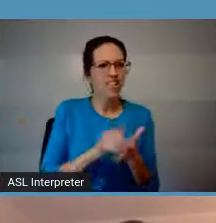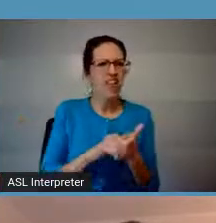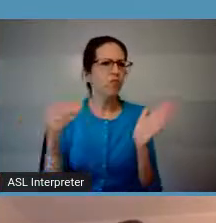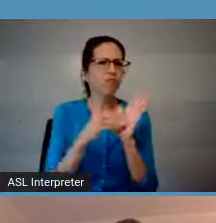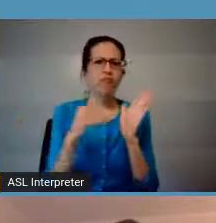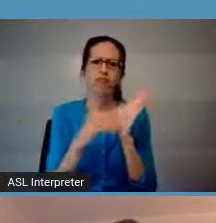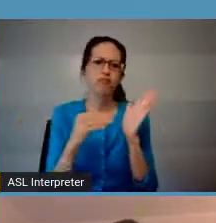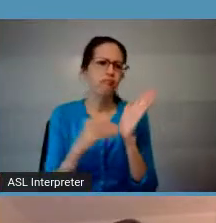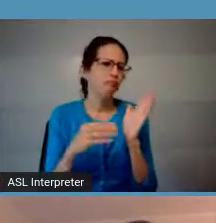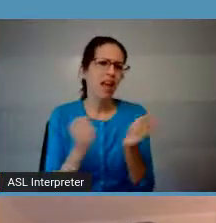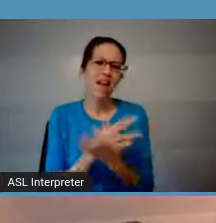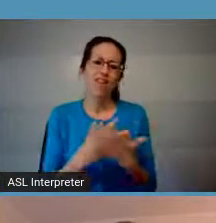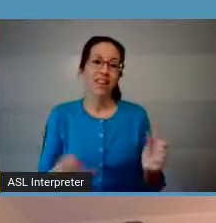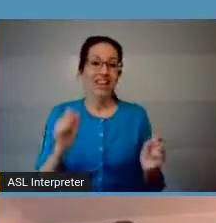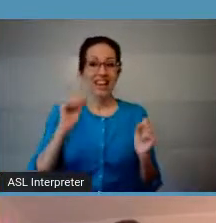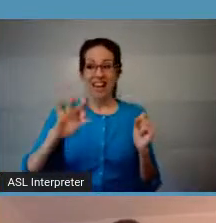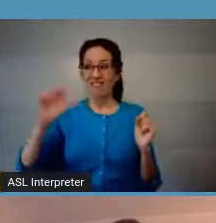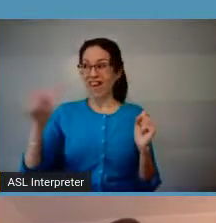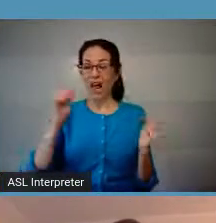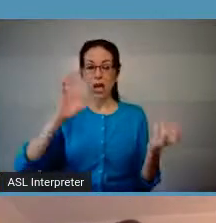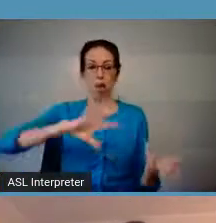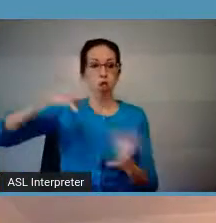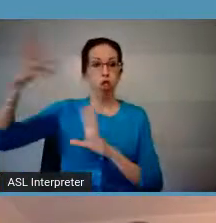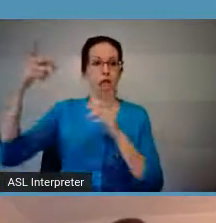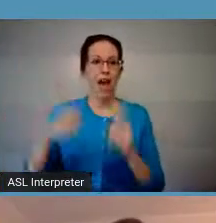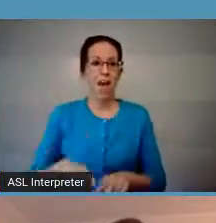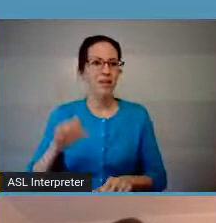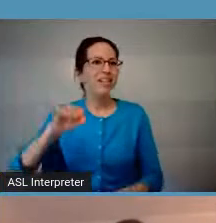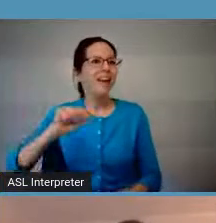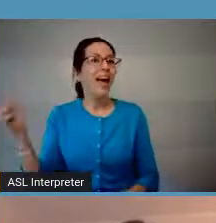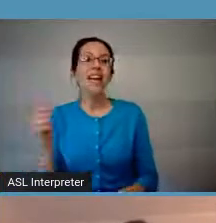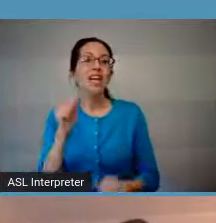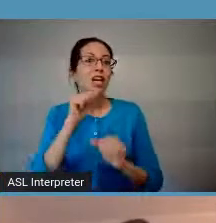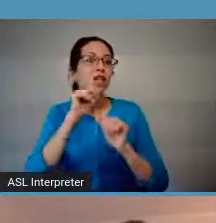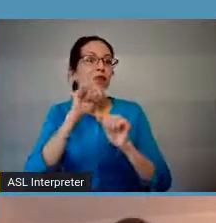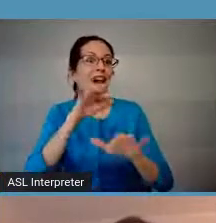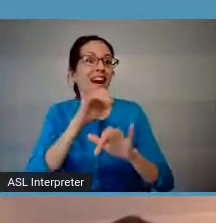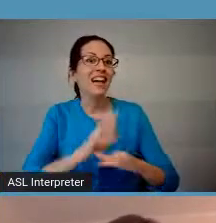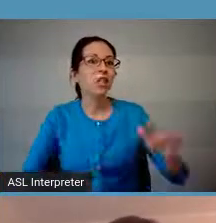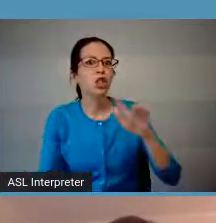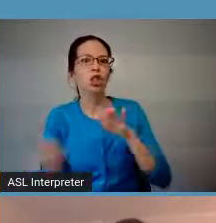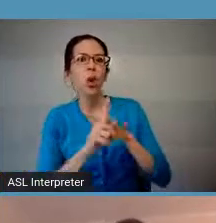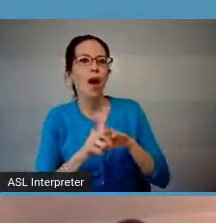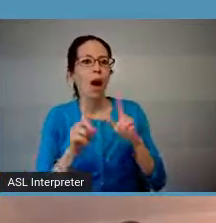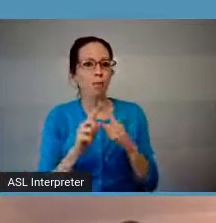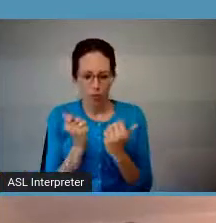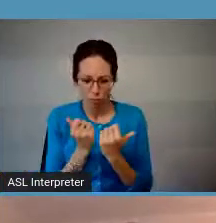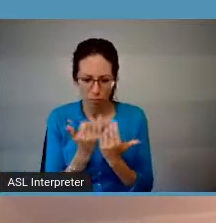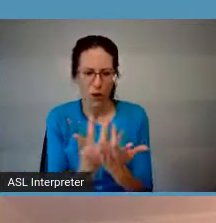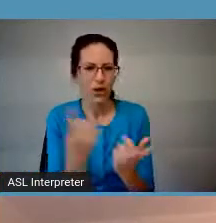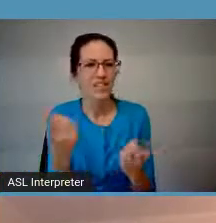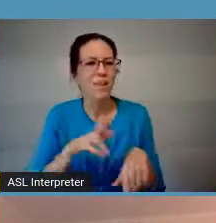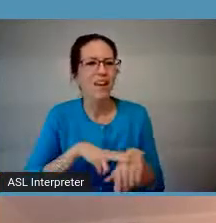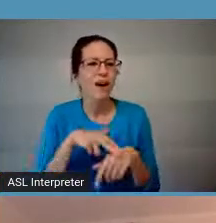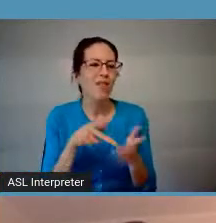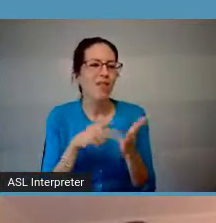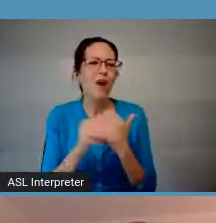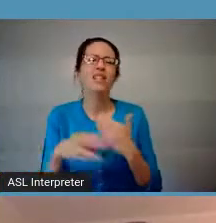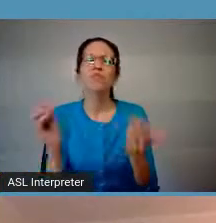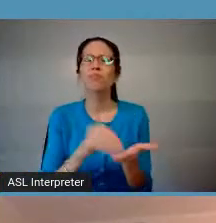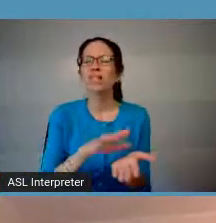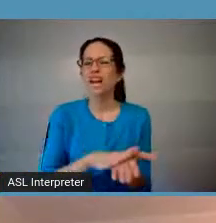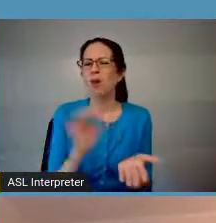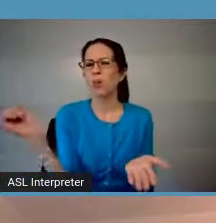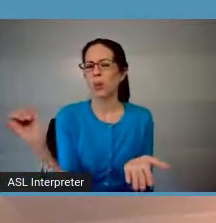If there were any snafus, if any dragons showed up to burn a little corner to your project, put that in there too, because this needs to